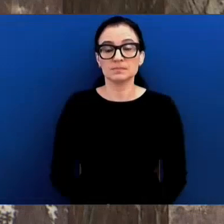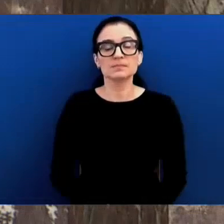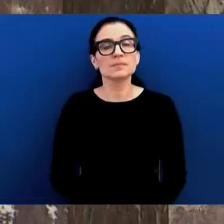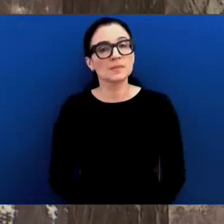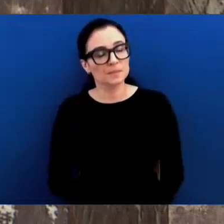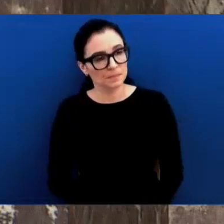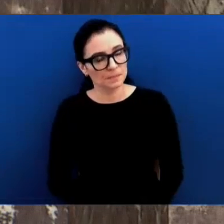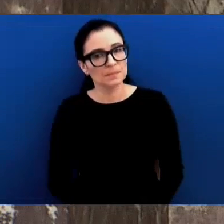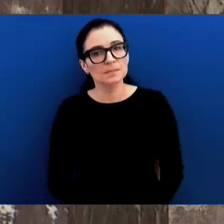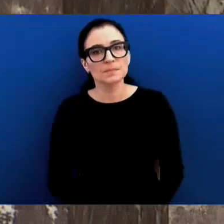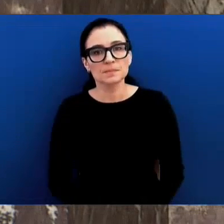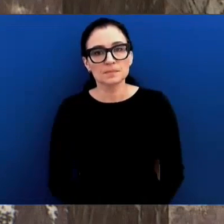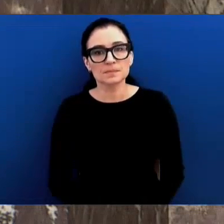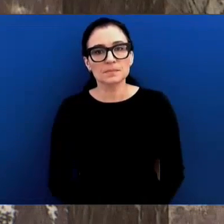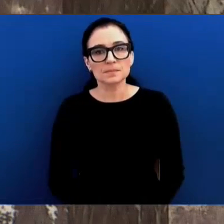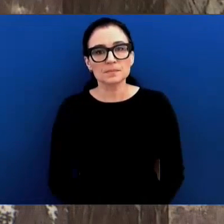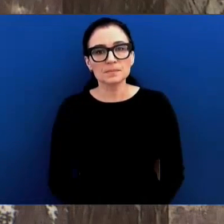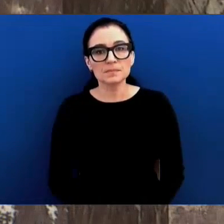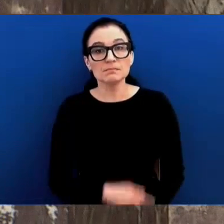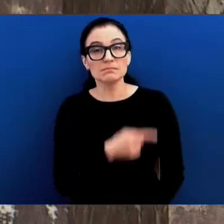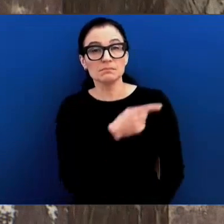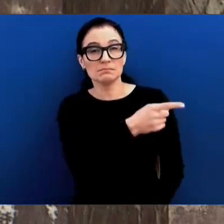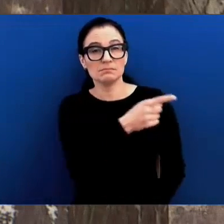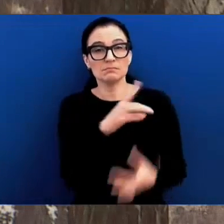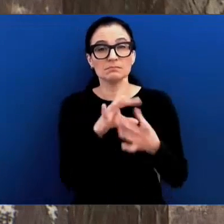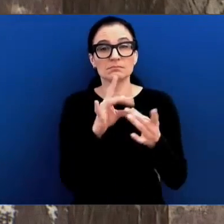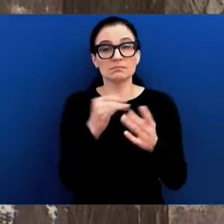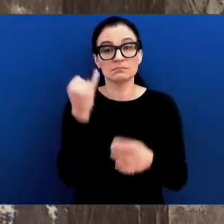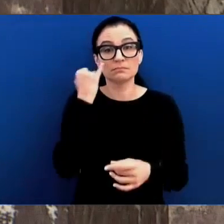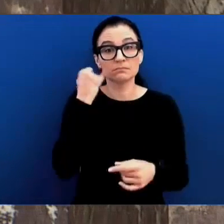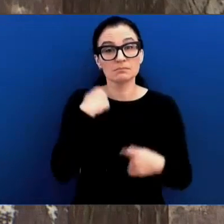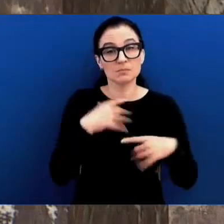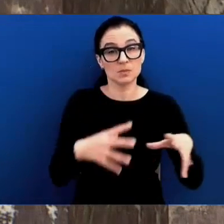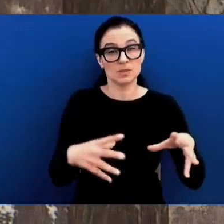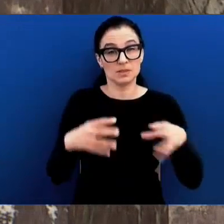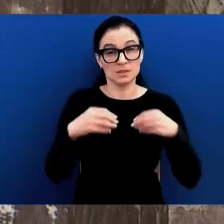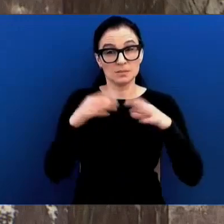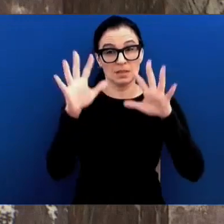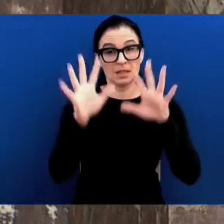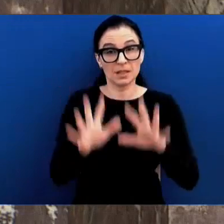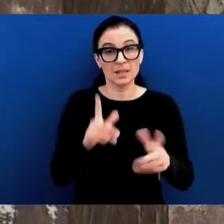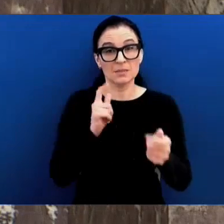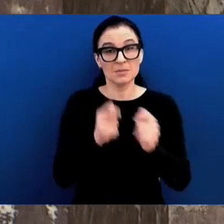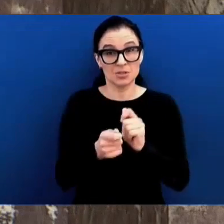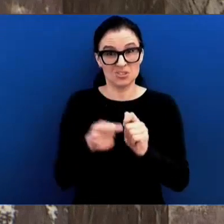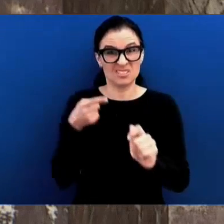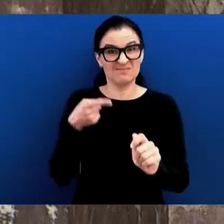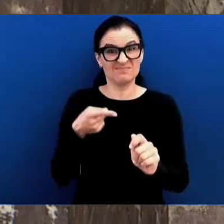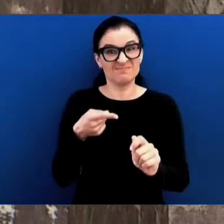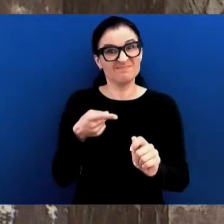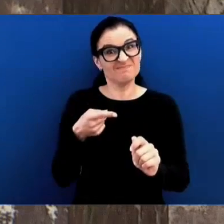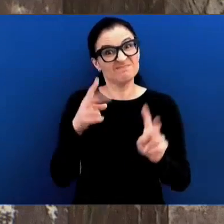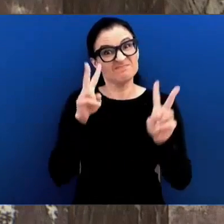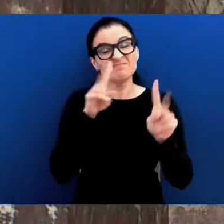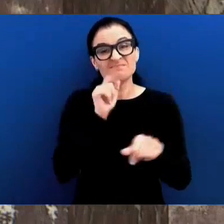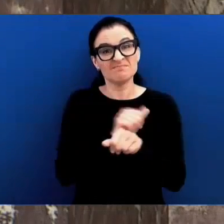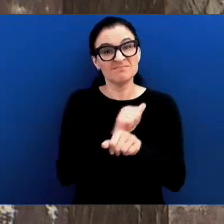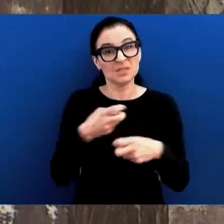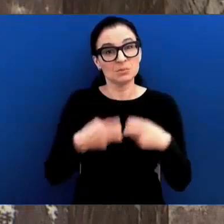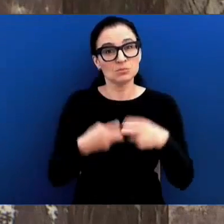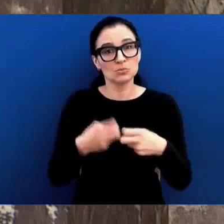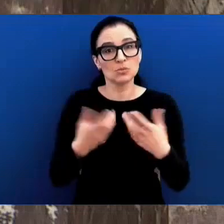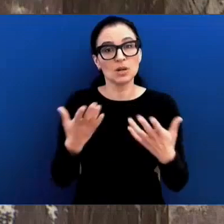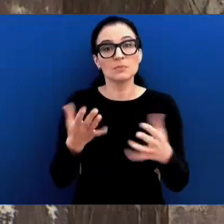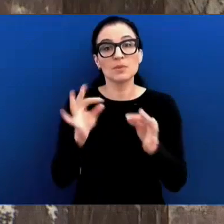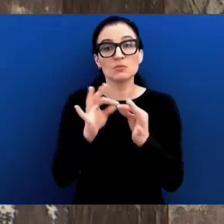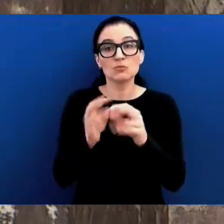I think that if you accept that climate change is an issue, then pricing carbon is absolutely the right way to deal with it. Honourable Speaker, what the shame of this whole